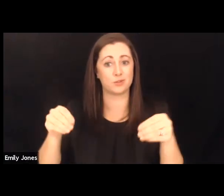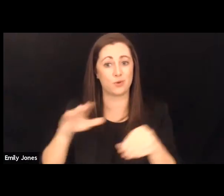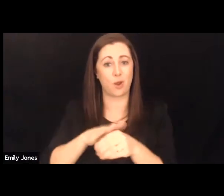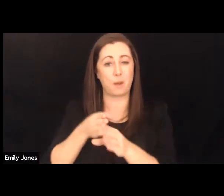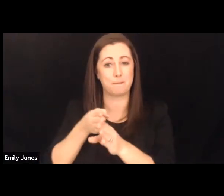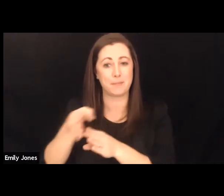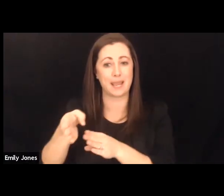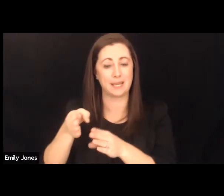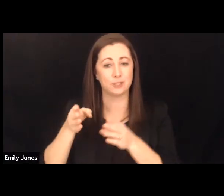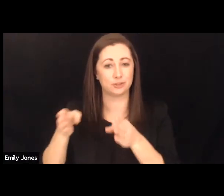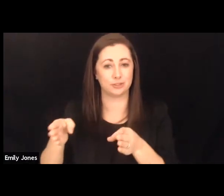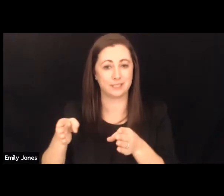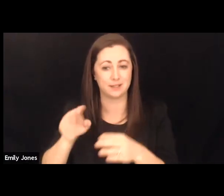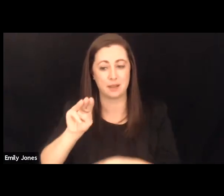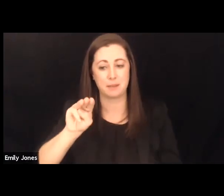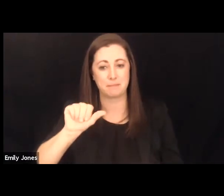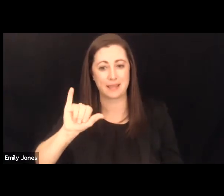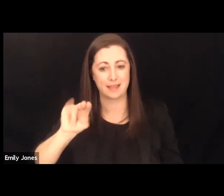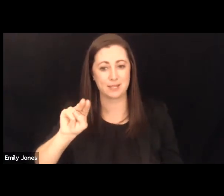at first.